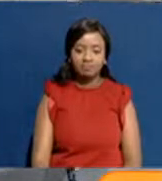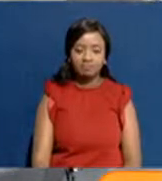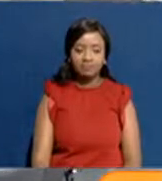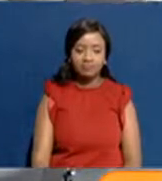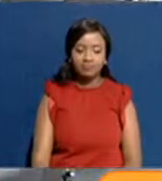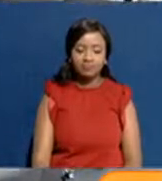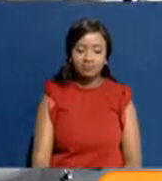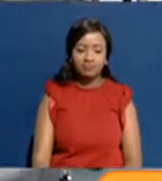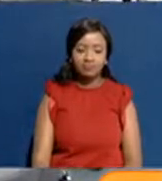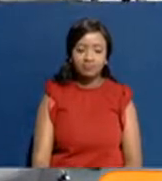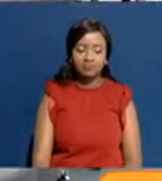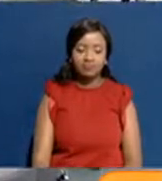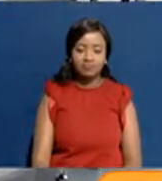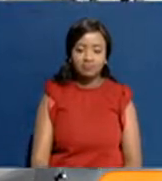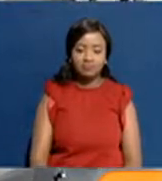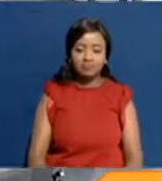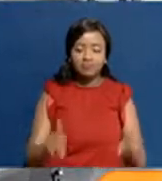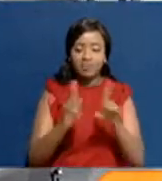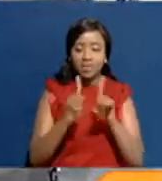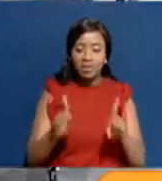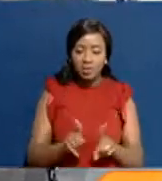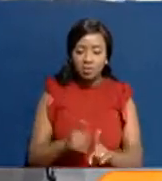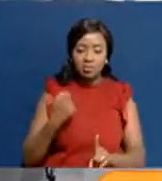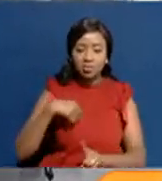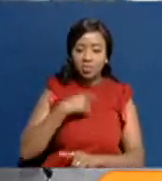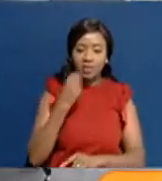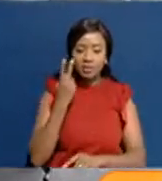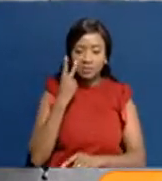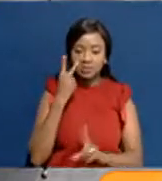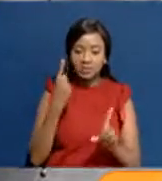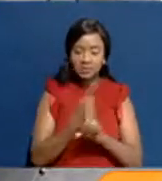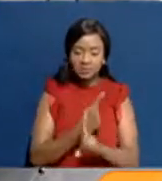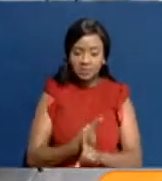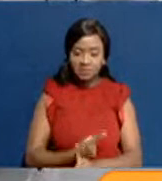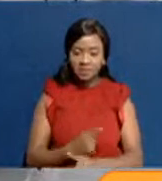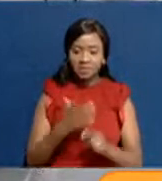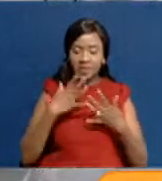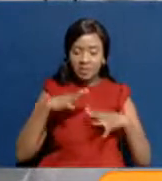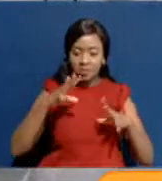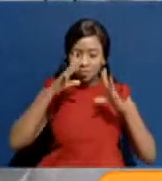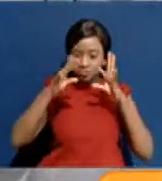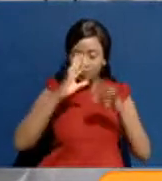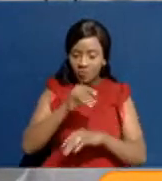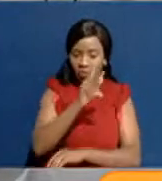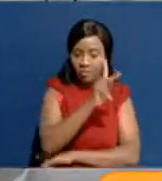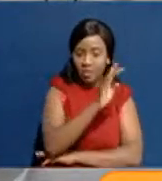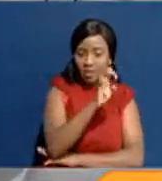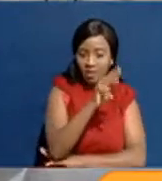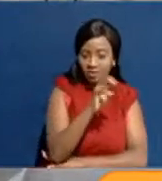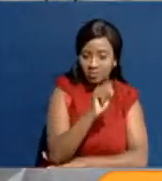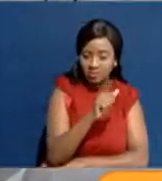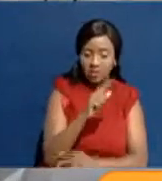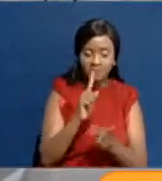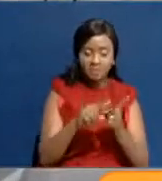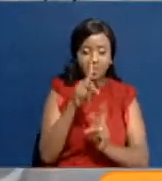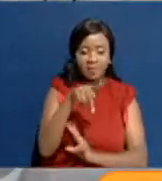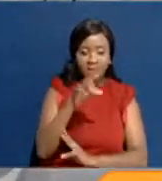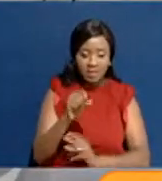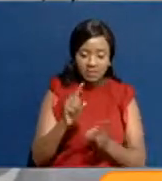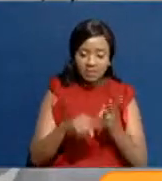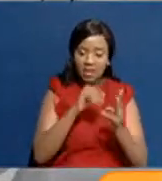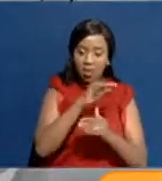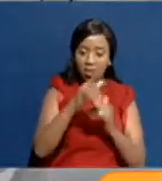2-3 days, we've seen suspension of senior officials from KEMSA to the PS, to the entire board of KEMSA,